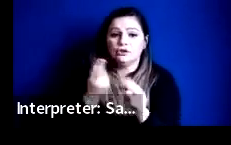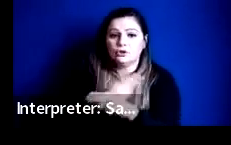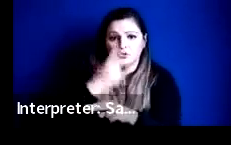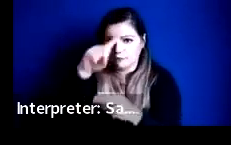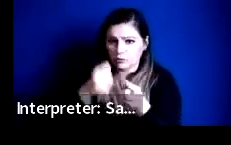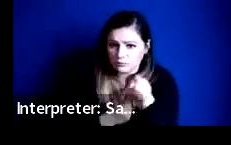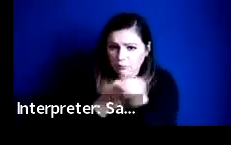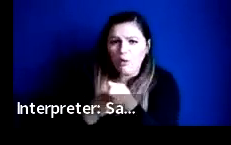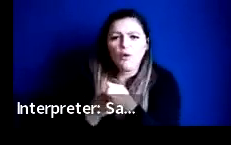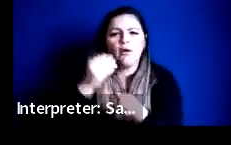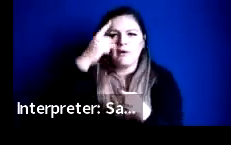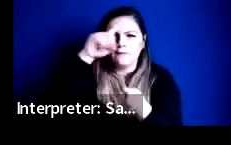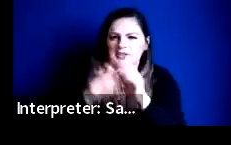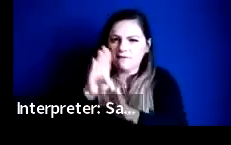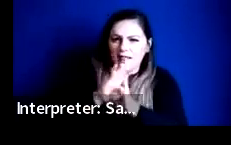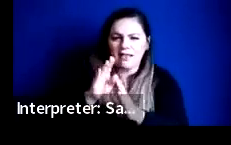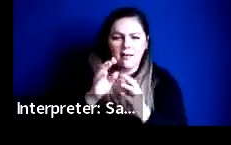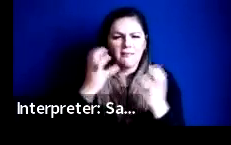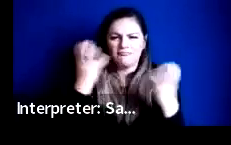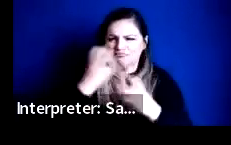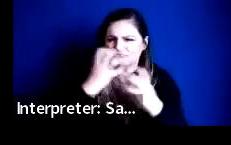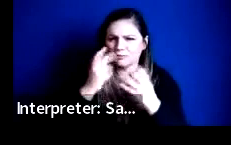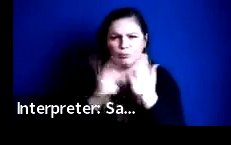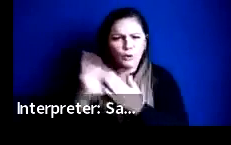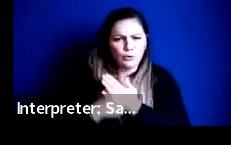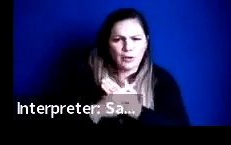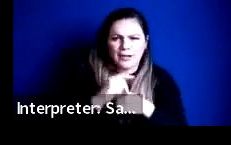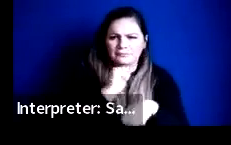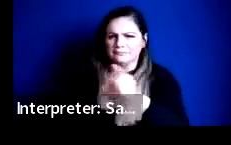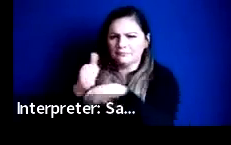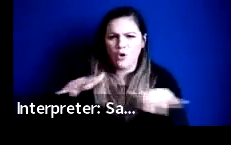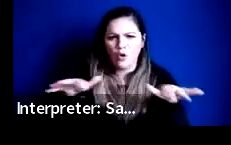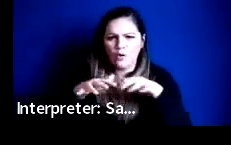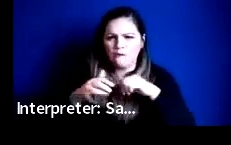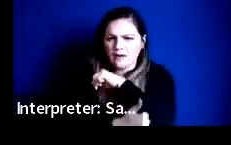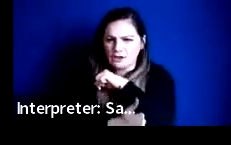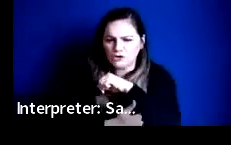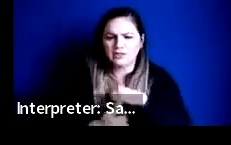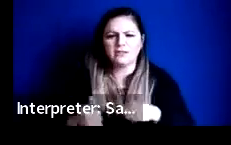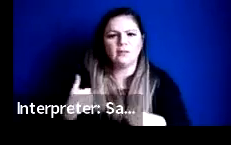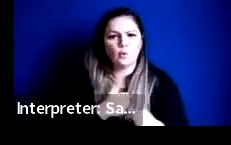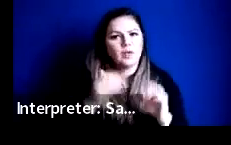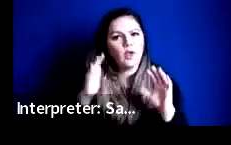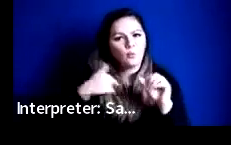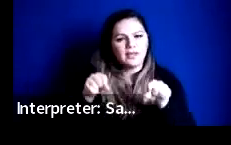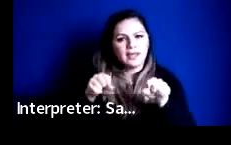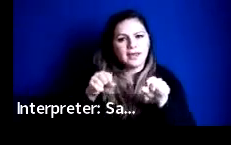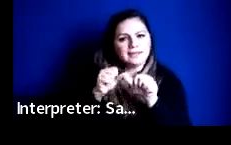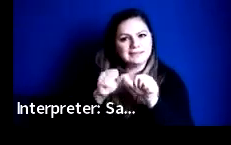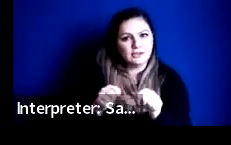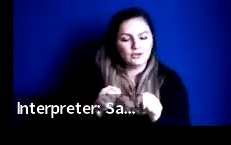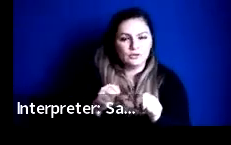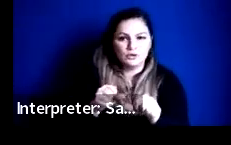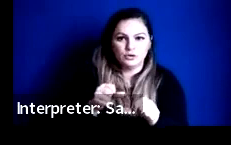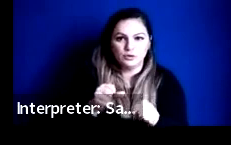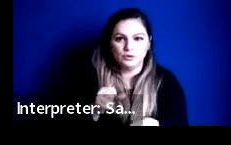programs throughout the country. And we hope that we can continue to see, specific efforts